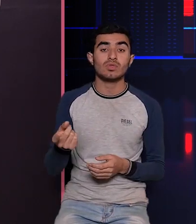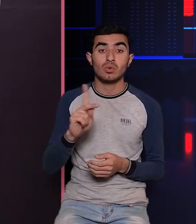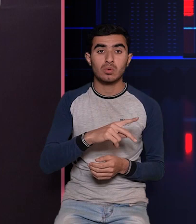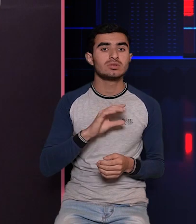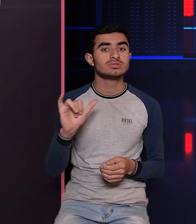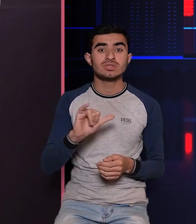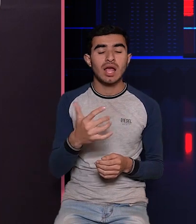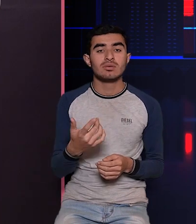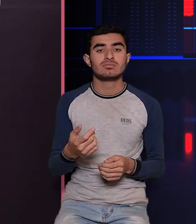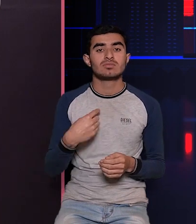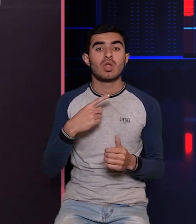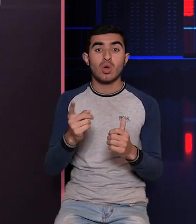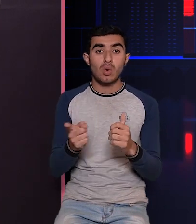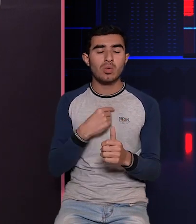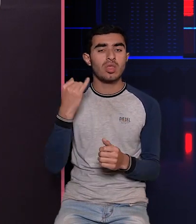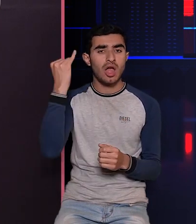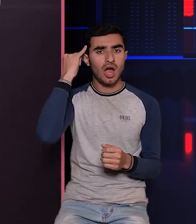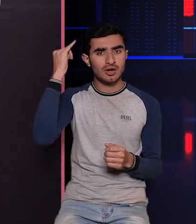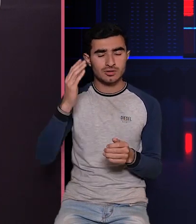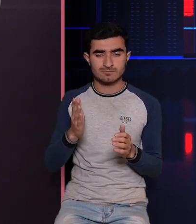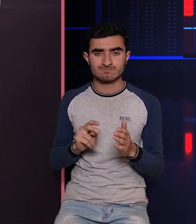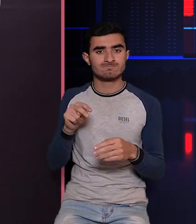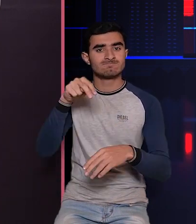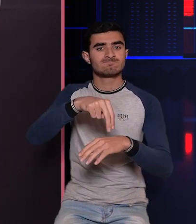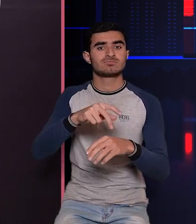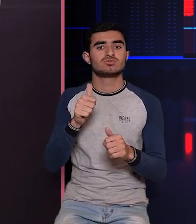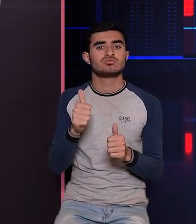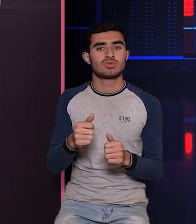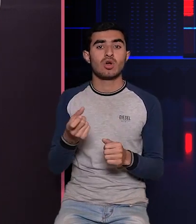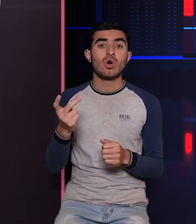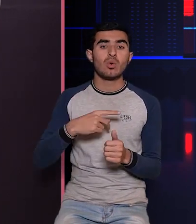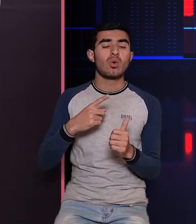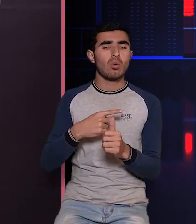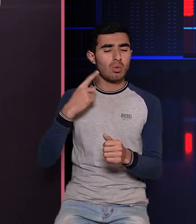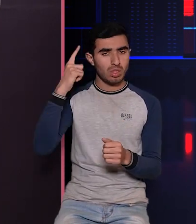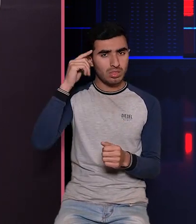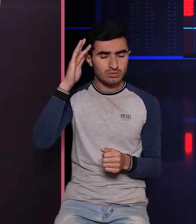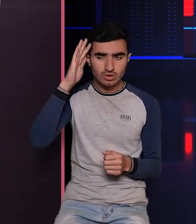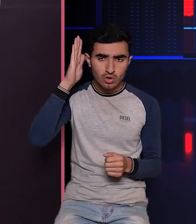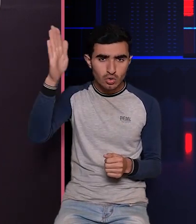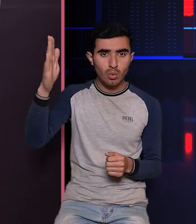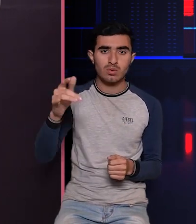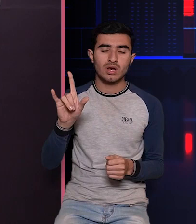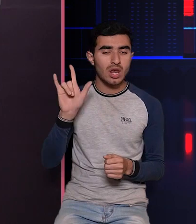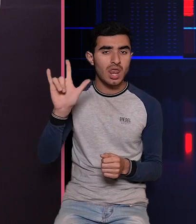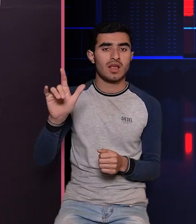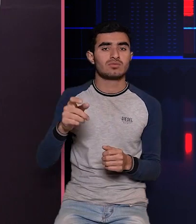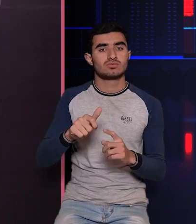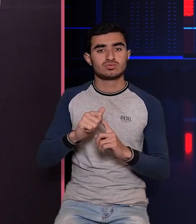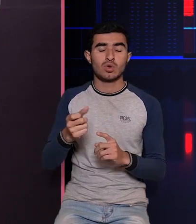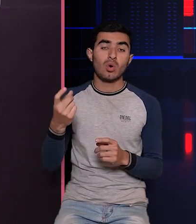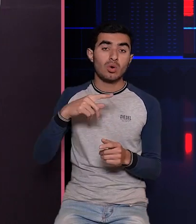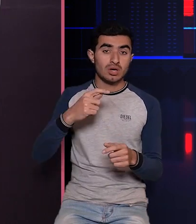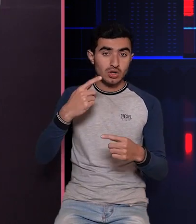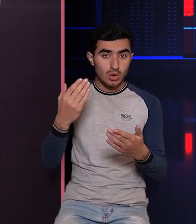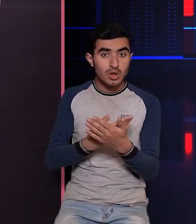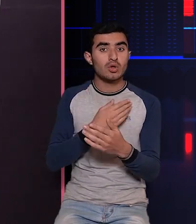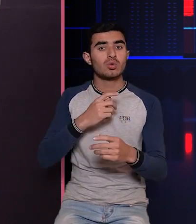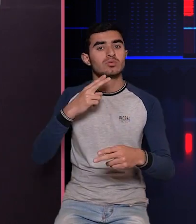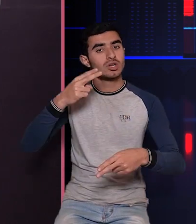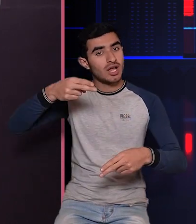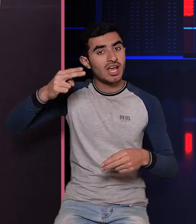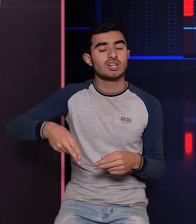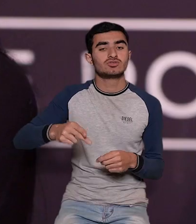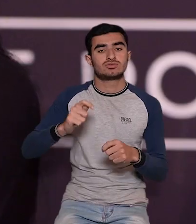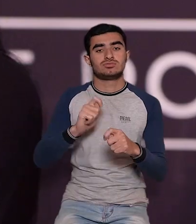narrative, being in charge of your destiny, and creating a path, a history for yourself. And I think these are very important because these